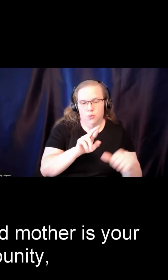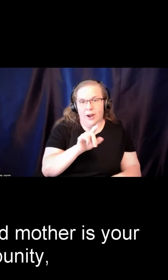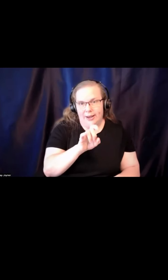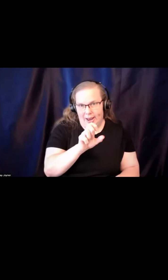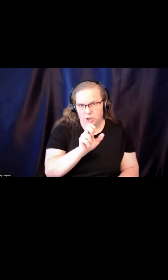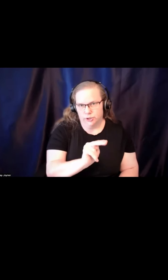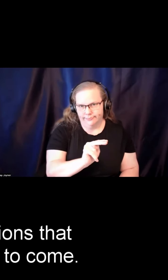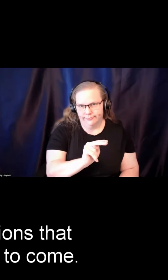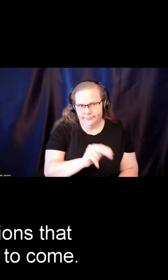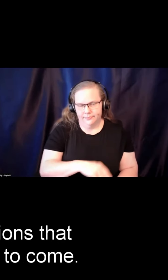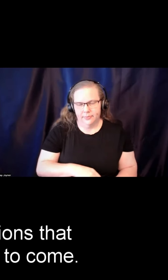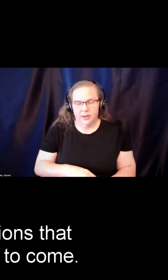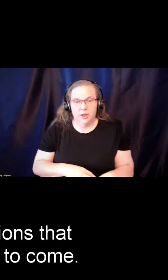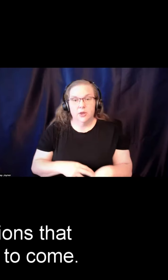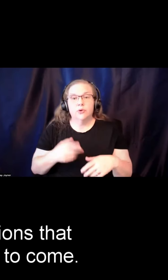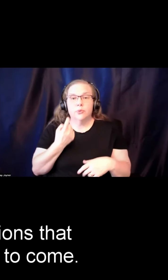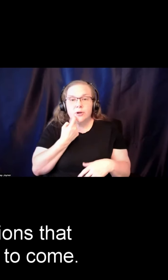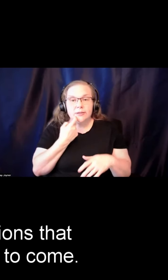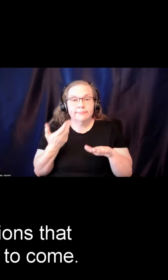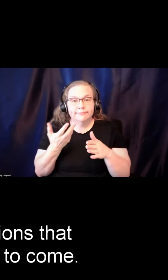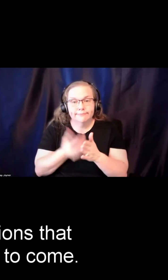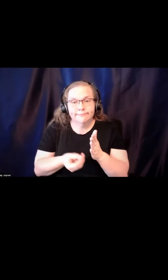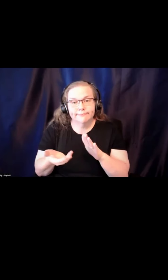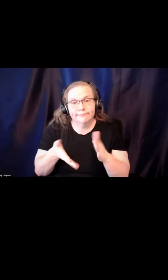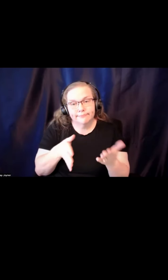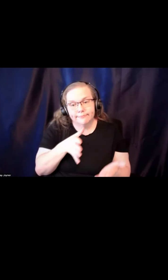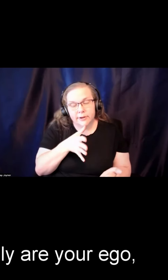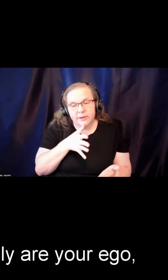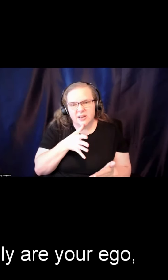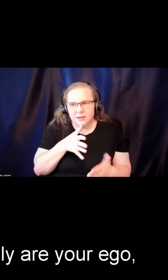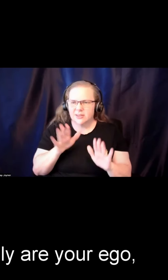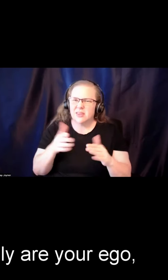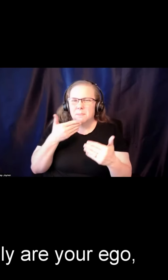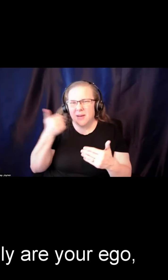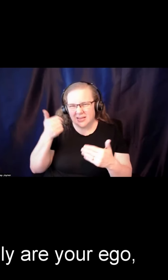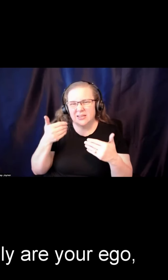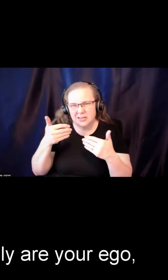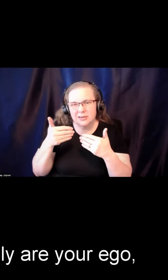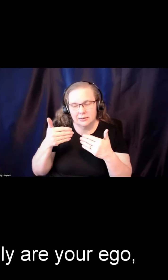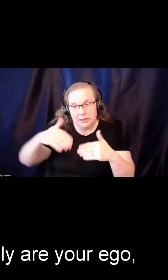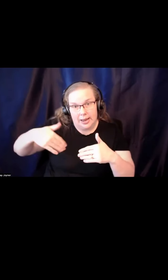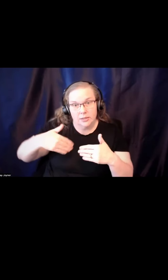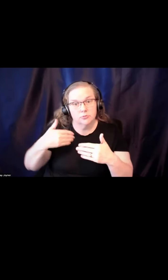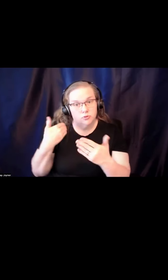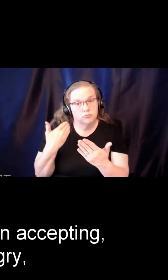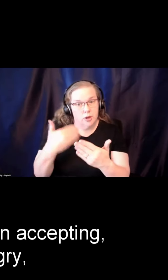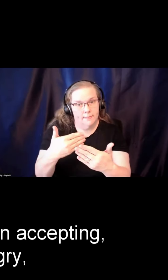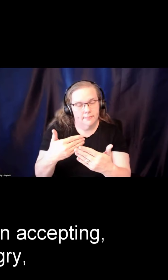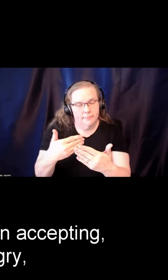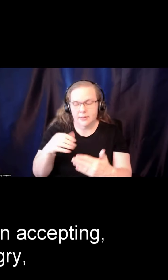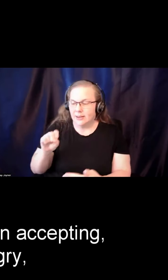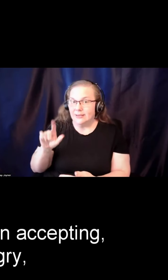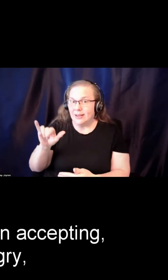breezy impunity, your assumptions that the best is yet to come. The narrator and Sally are your ego,